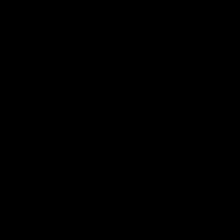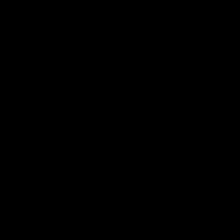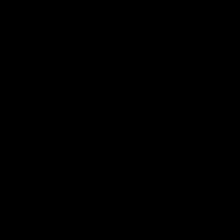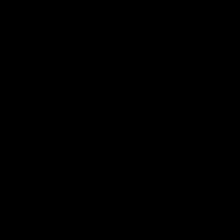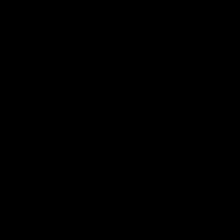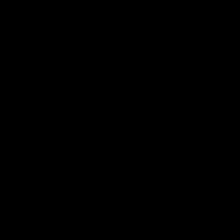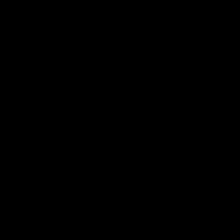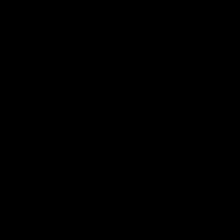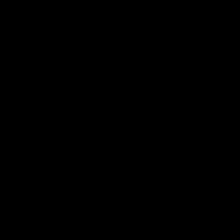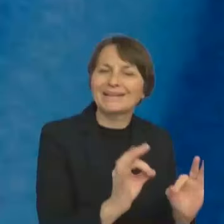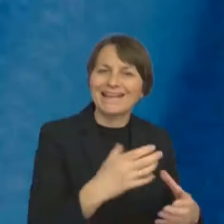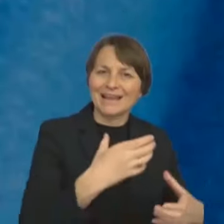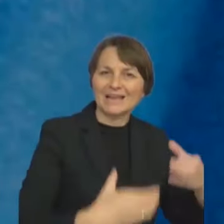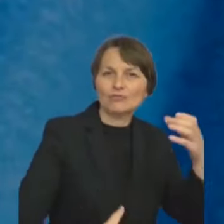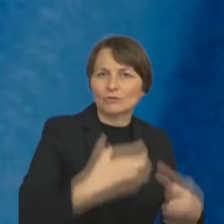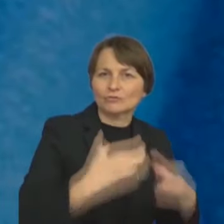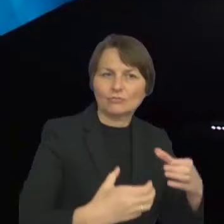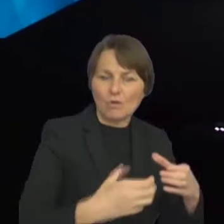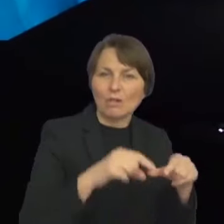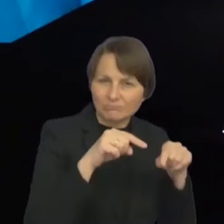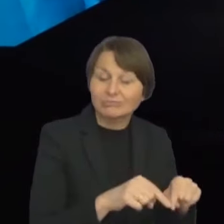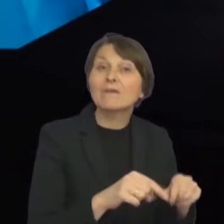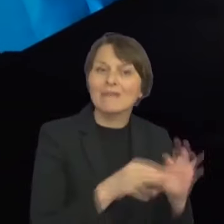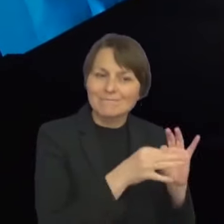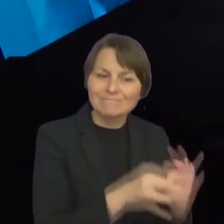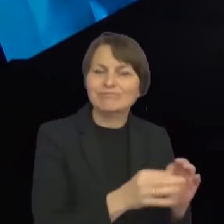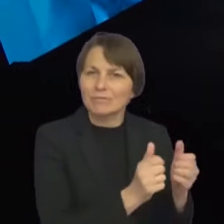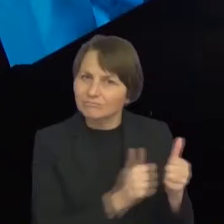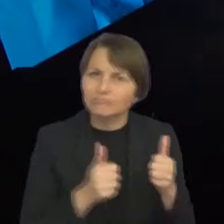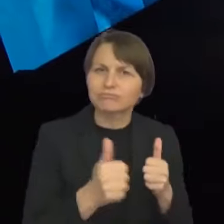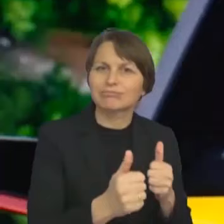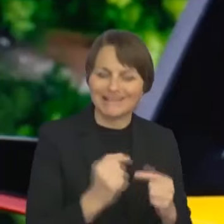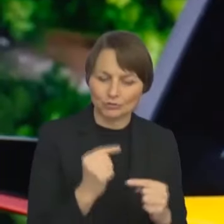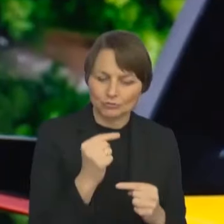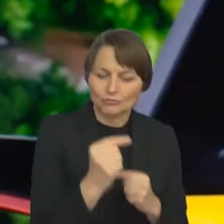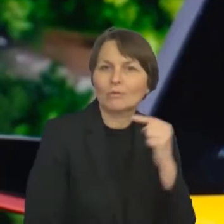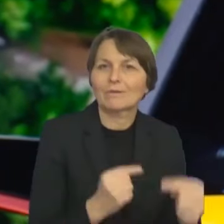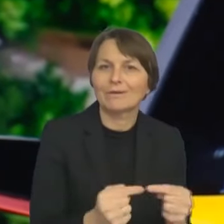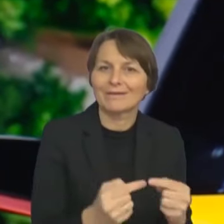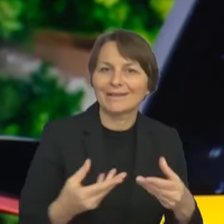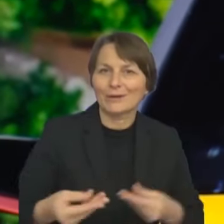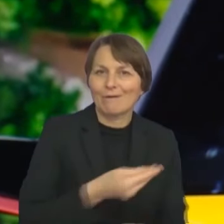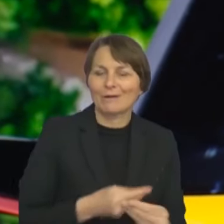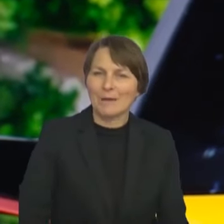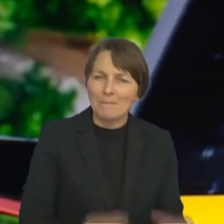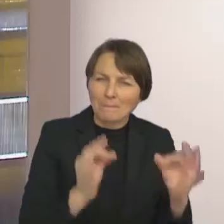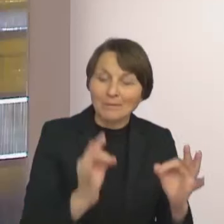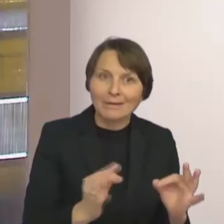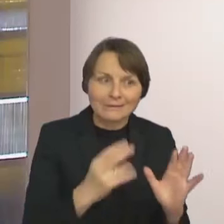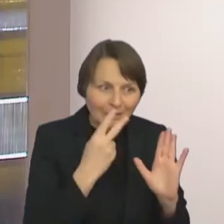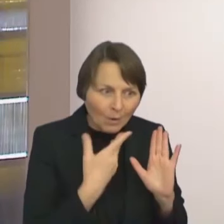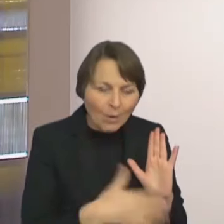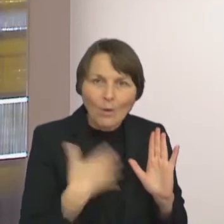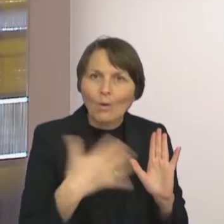leader. We're already very, very proud of it. And so I look at the change that's already happened, you know, given